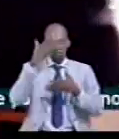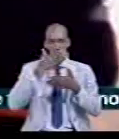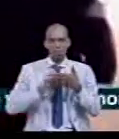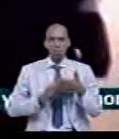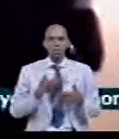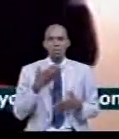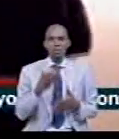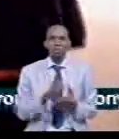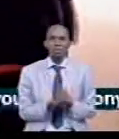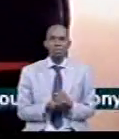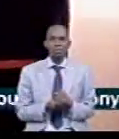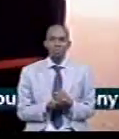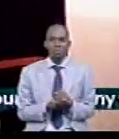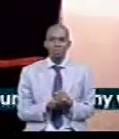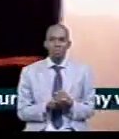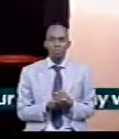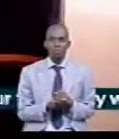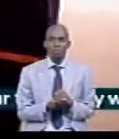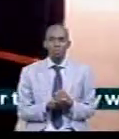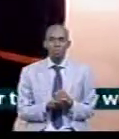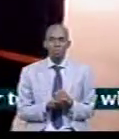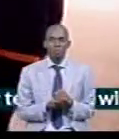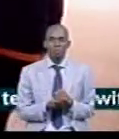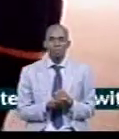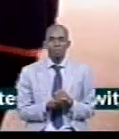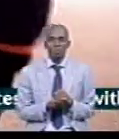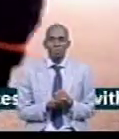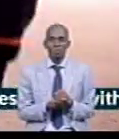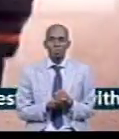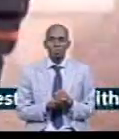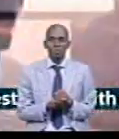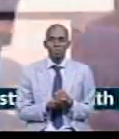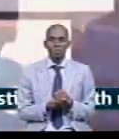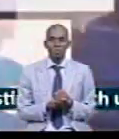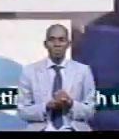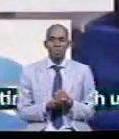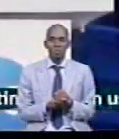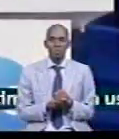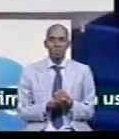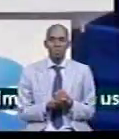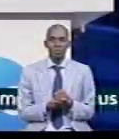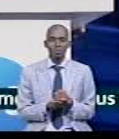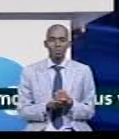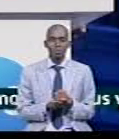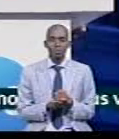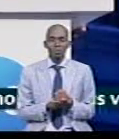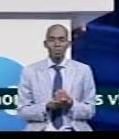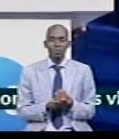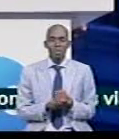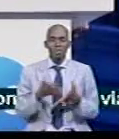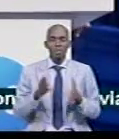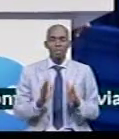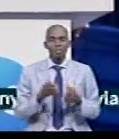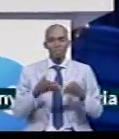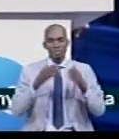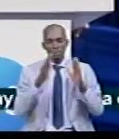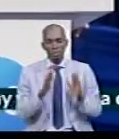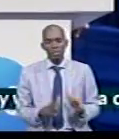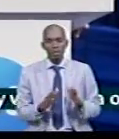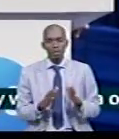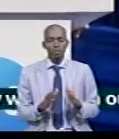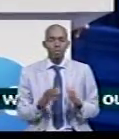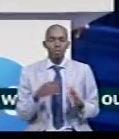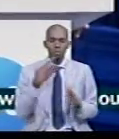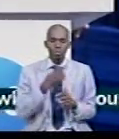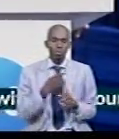The pastors are supposed to be around to verify the miracles so that they will have the chance to